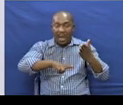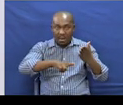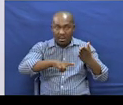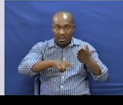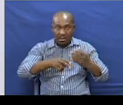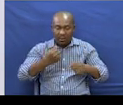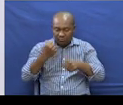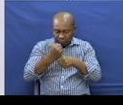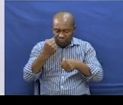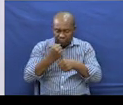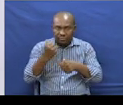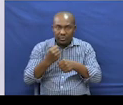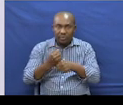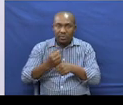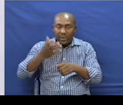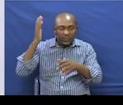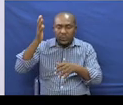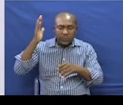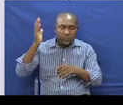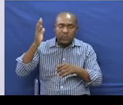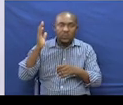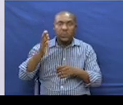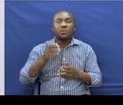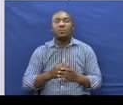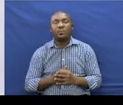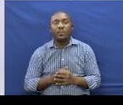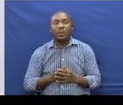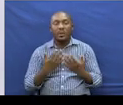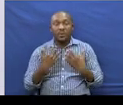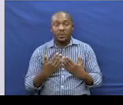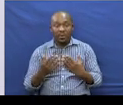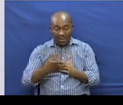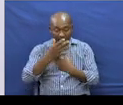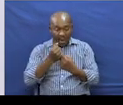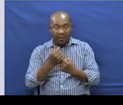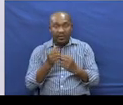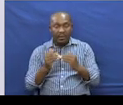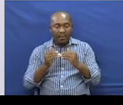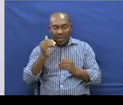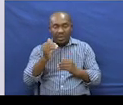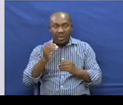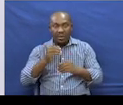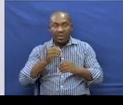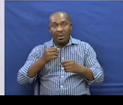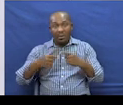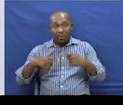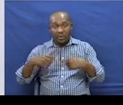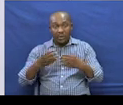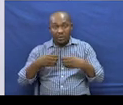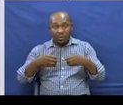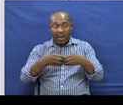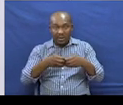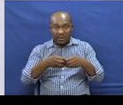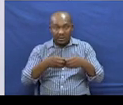So this is to say that the existence of more than one political party in which people are free to join any political party of their